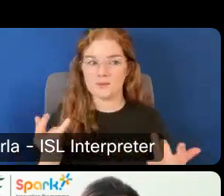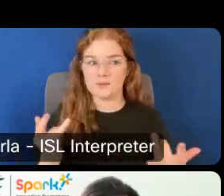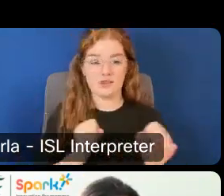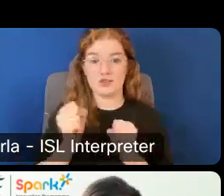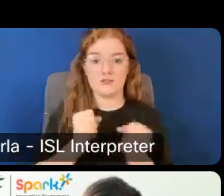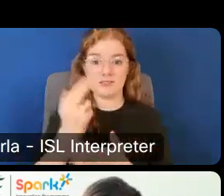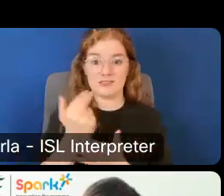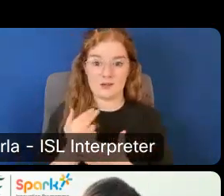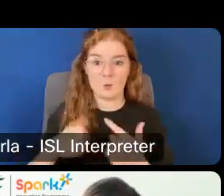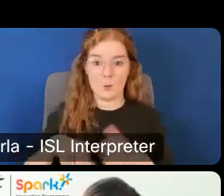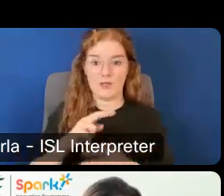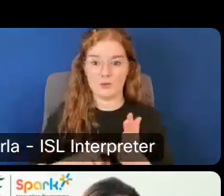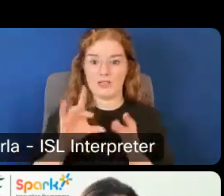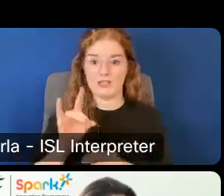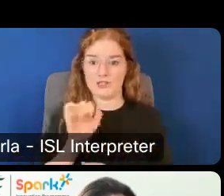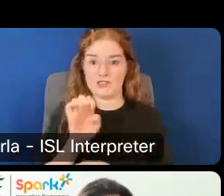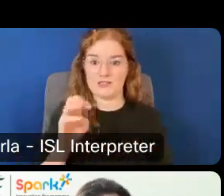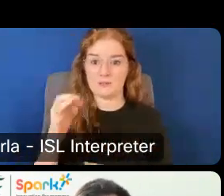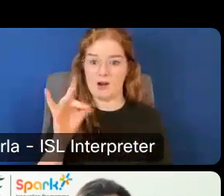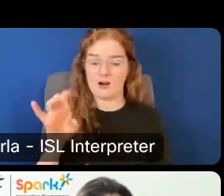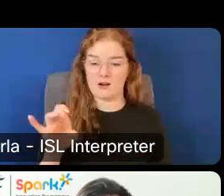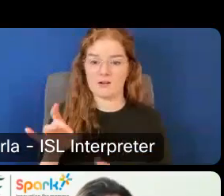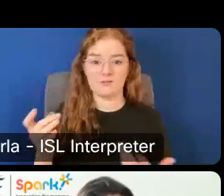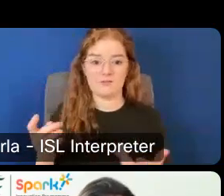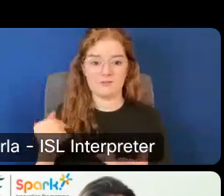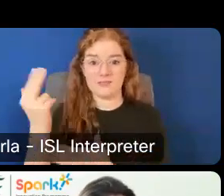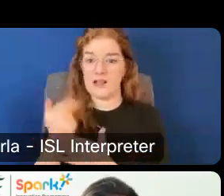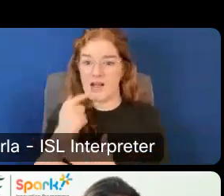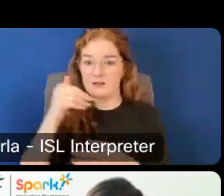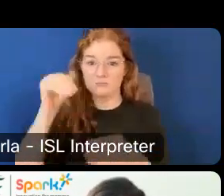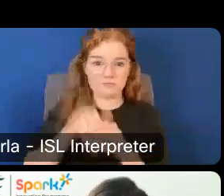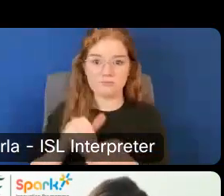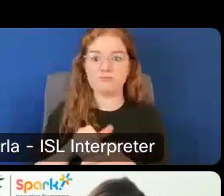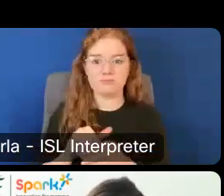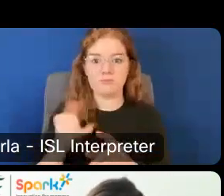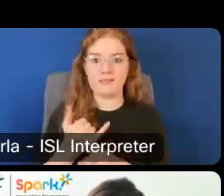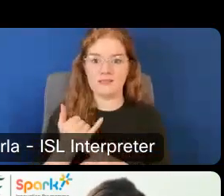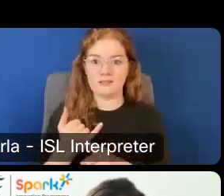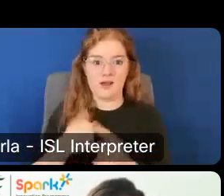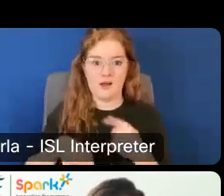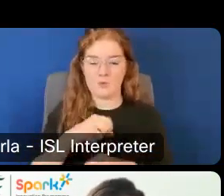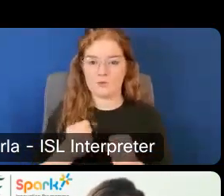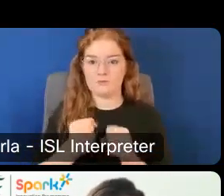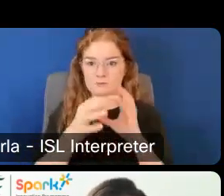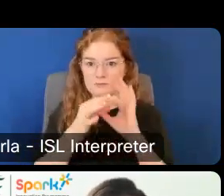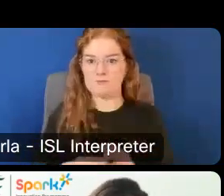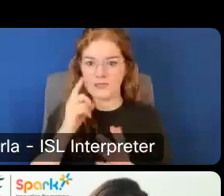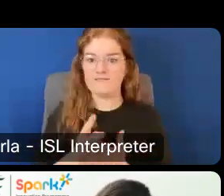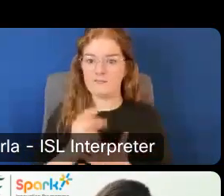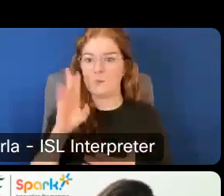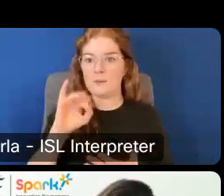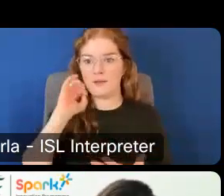that we use within HSE SPARK, and design is really embedded very heavily within our ethos. The reason being is